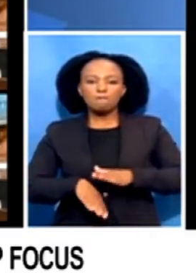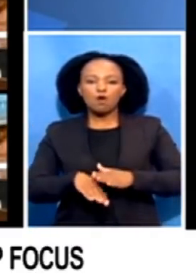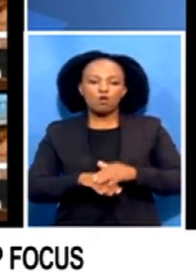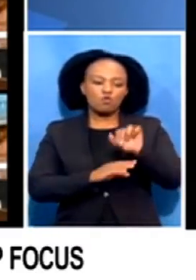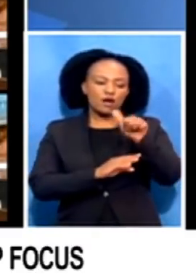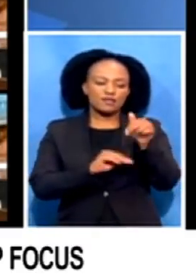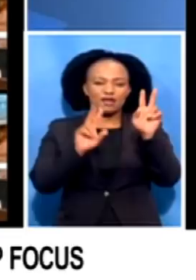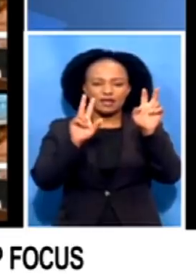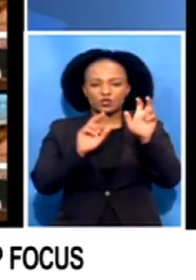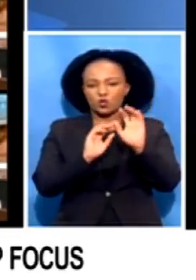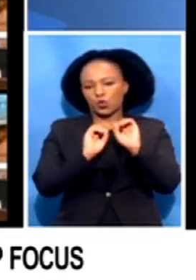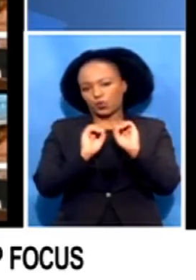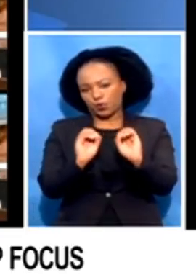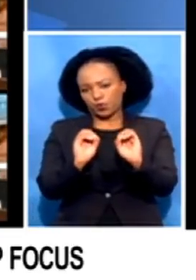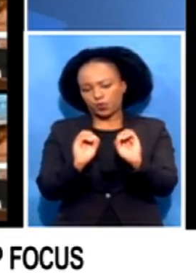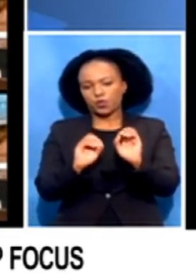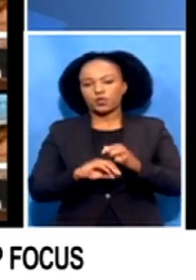this matter stand out.